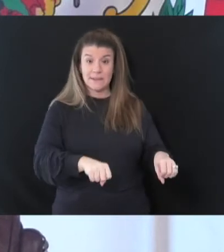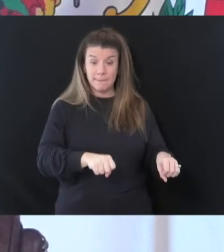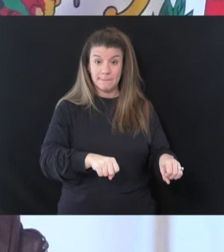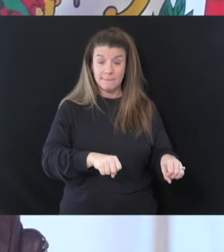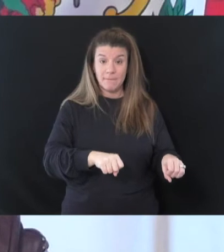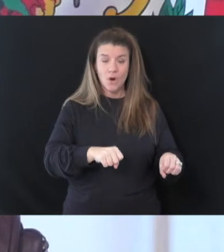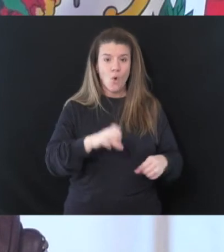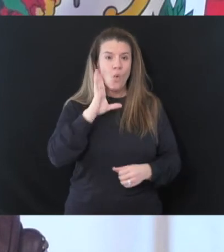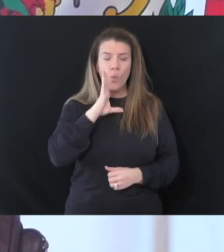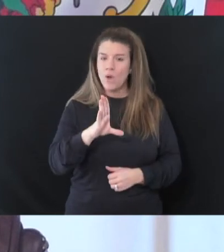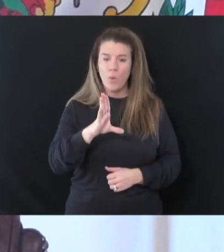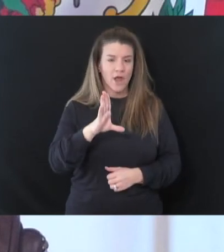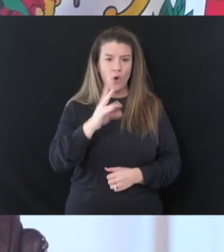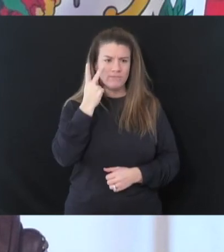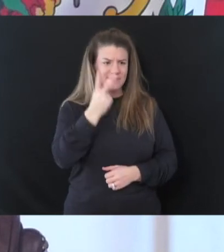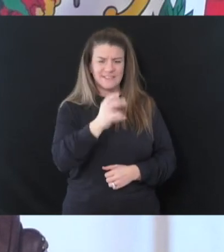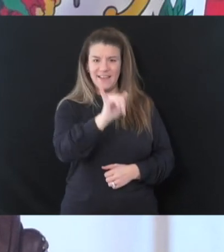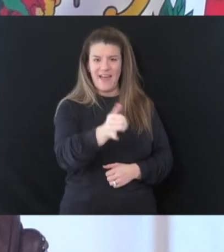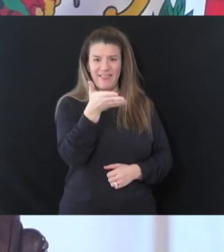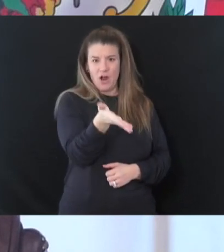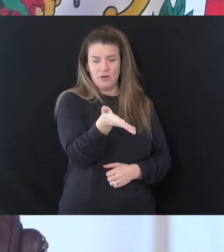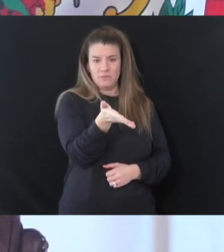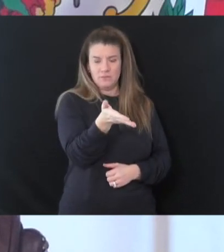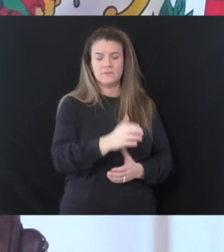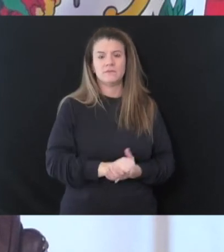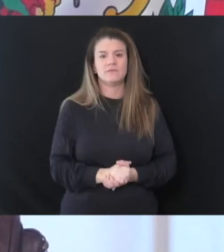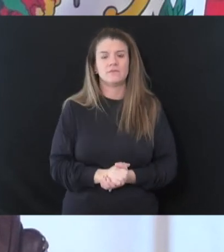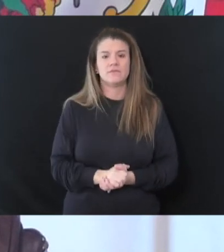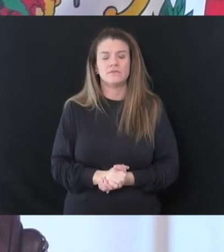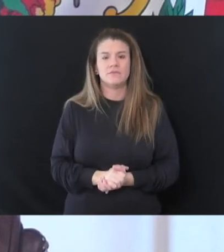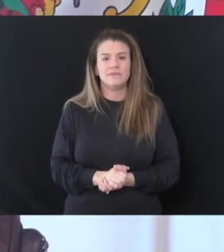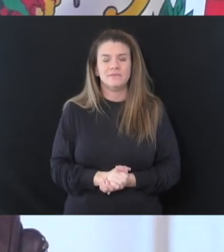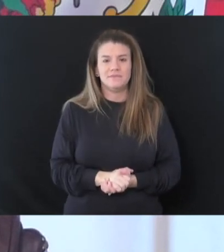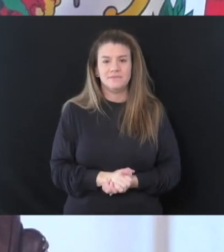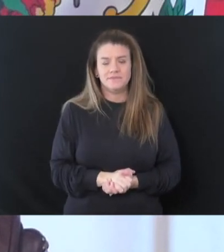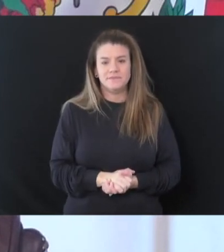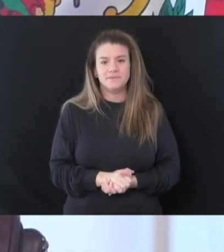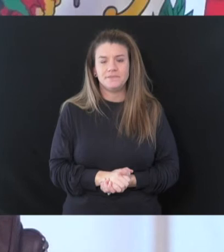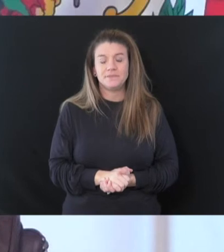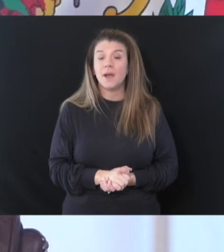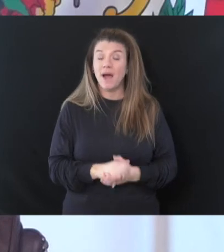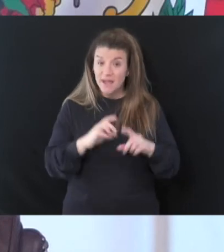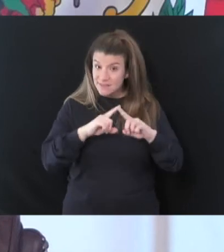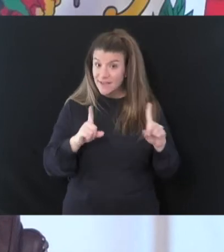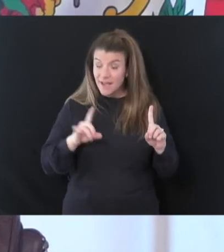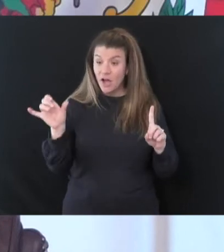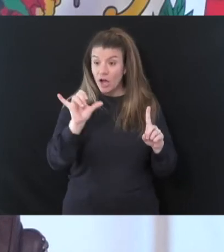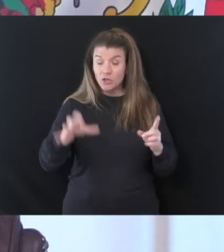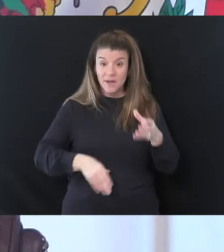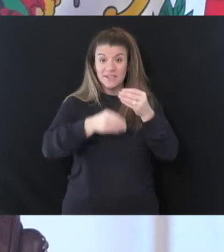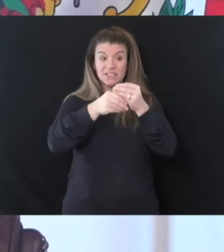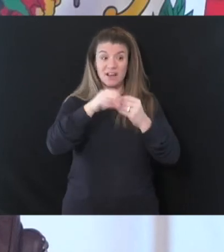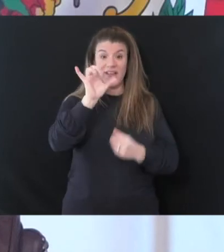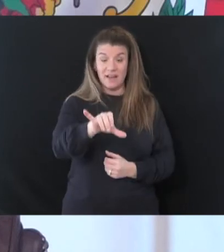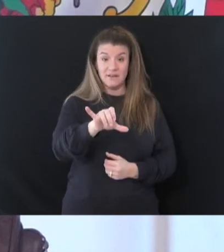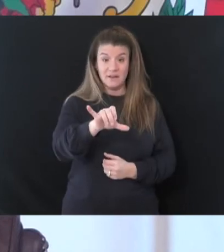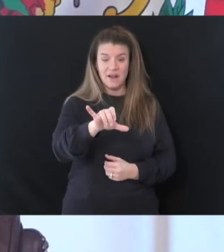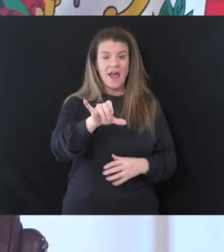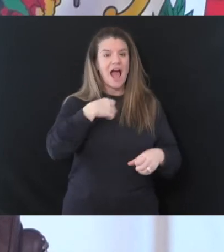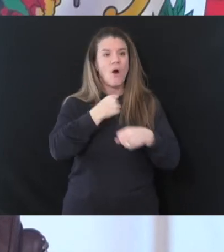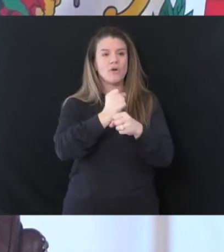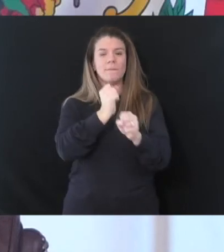you know, we'll pick up on that there. But Ryan, in addition to that, let me just say this. Let me make